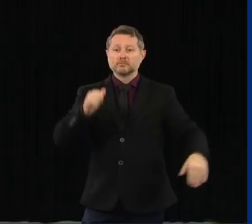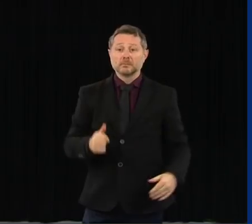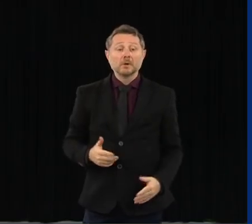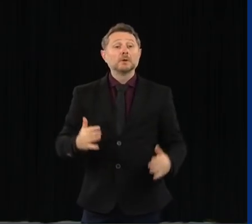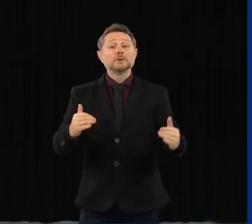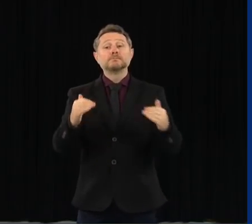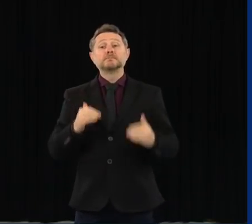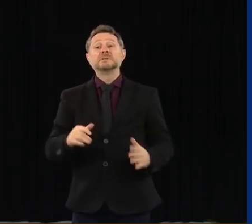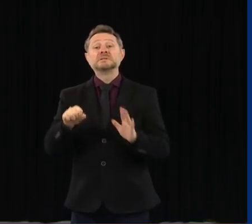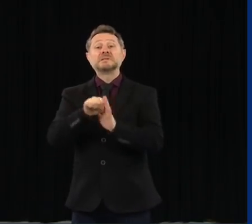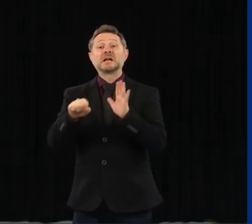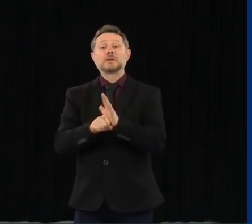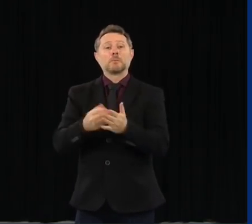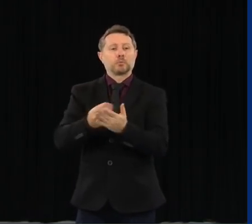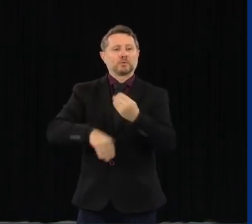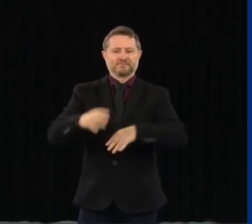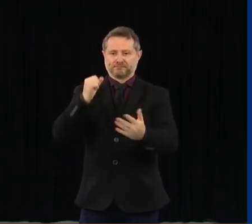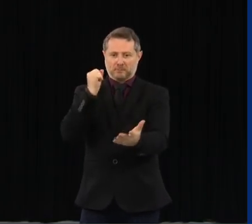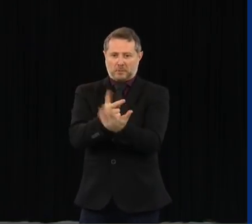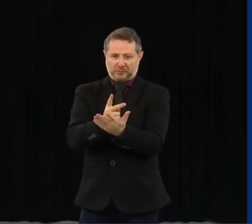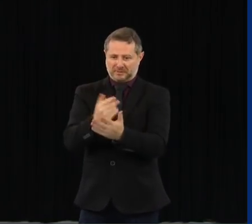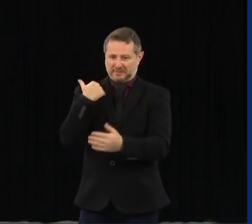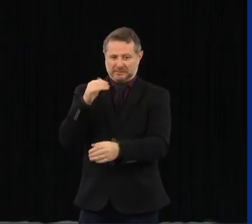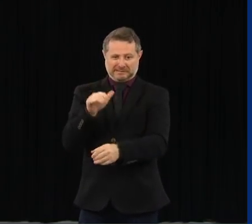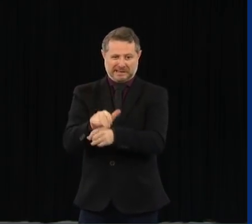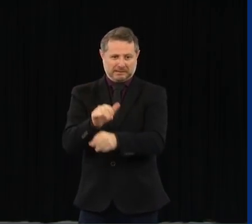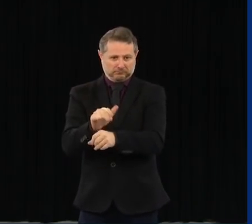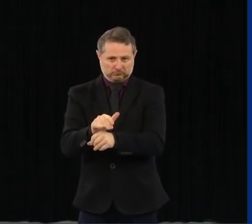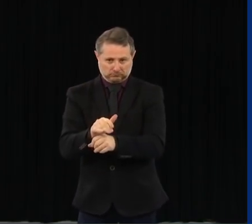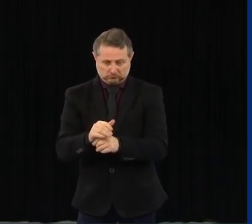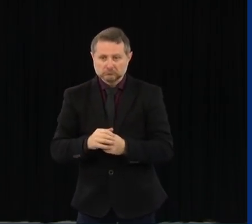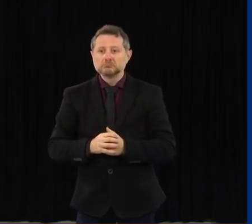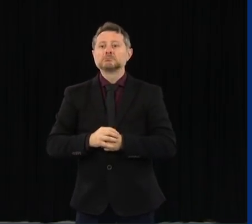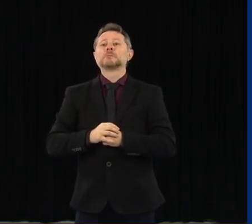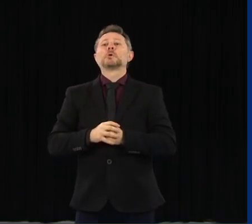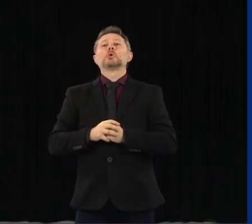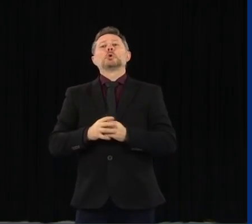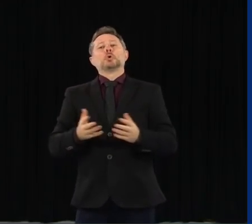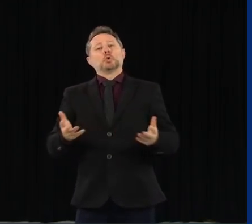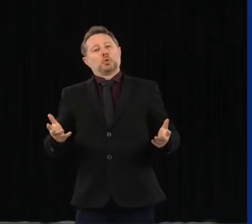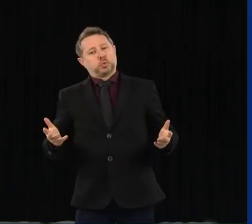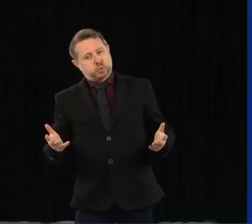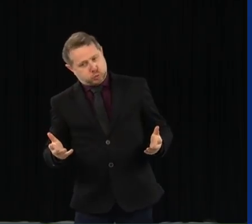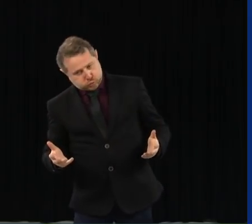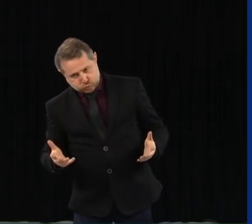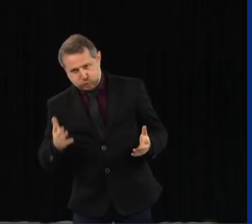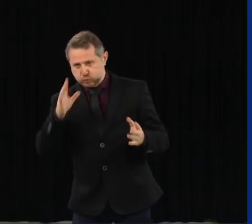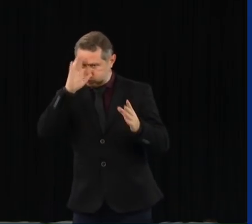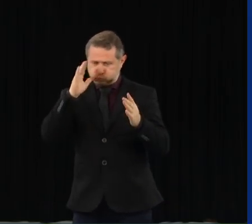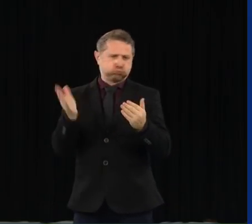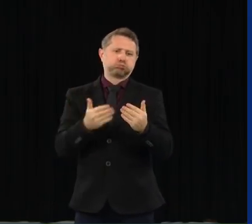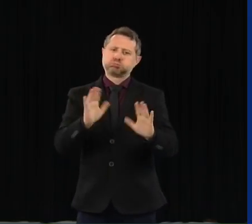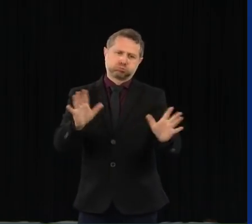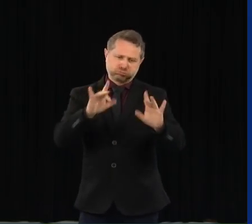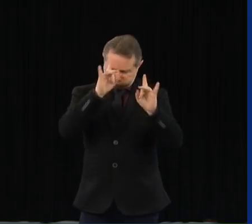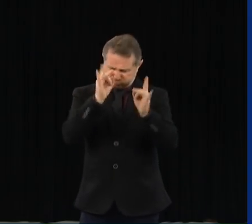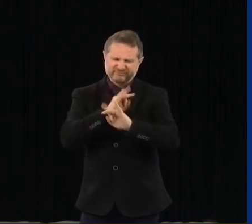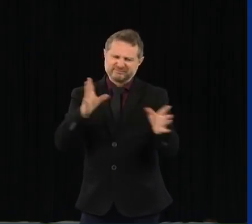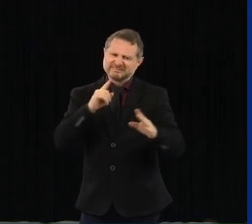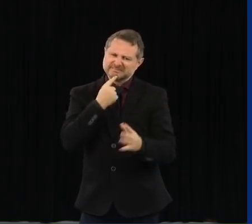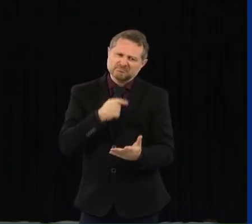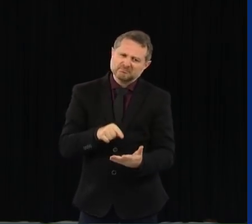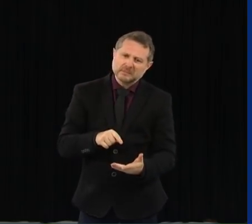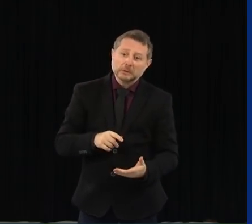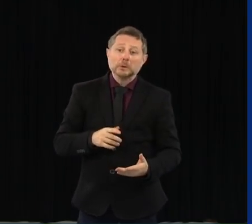a.m., as you know. The state budget was extraordinary. First, it passed a lot of major